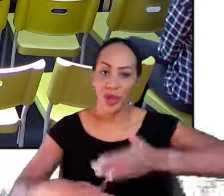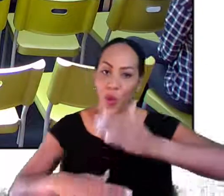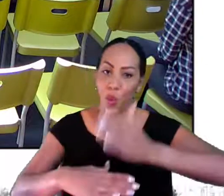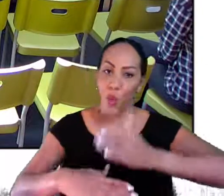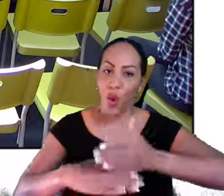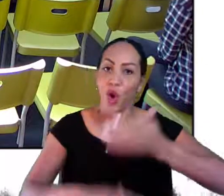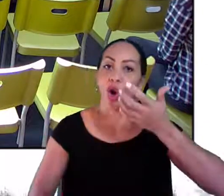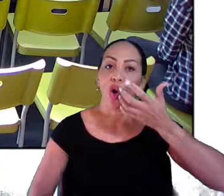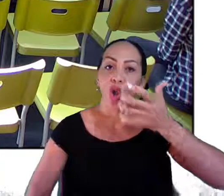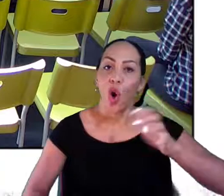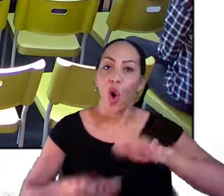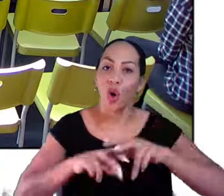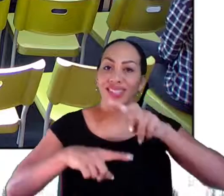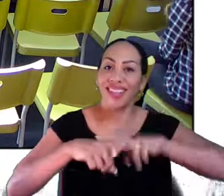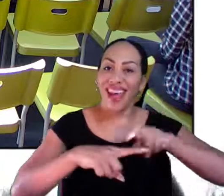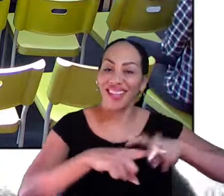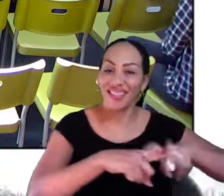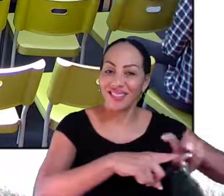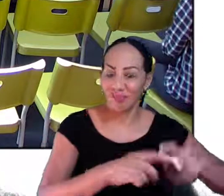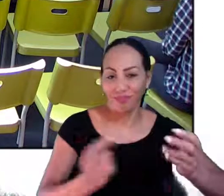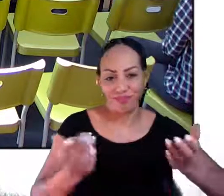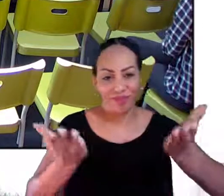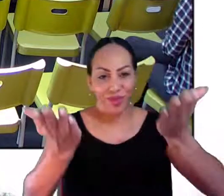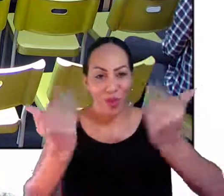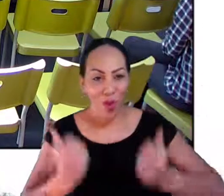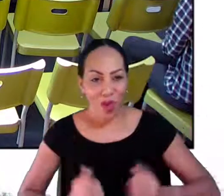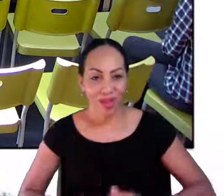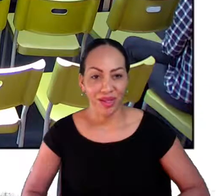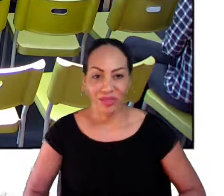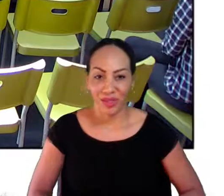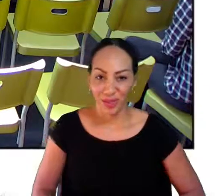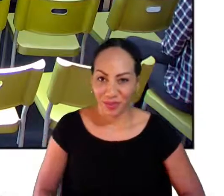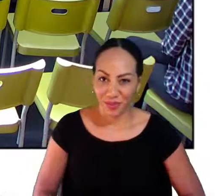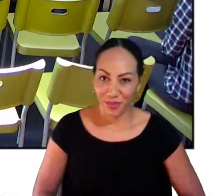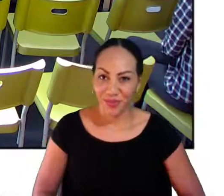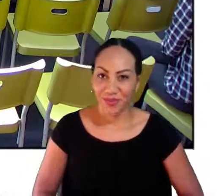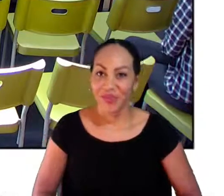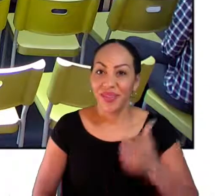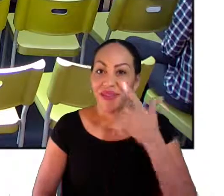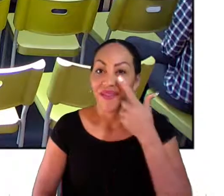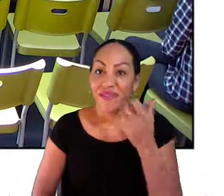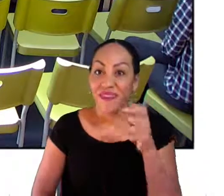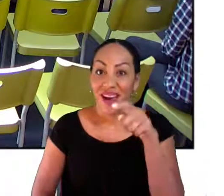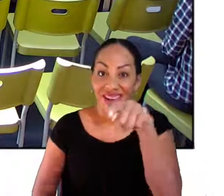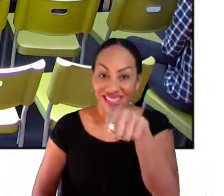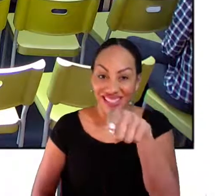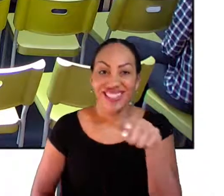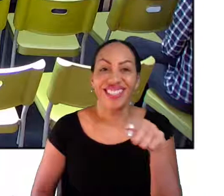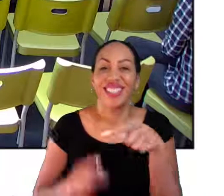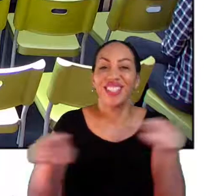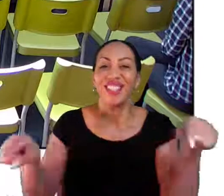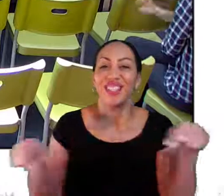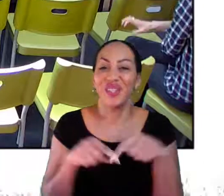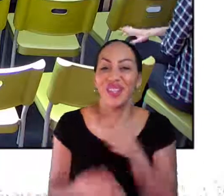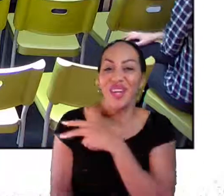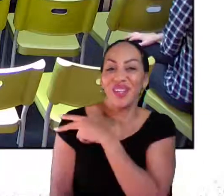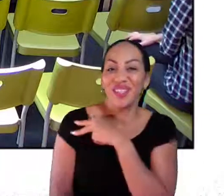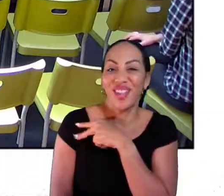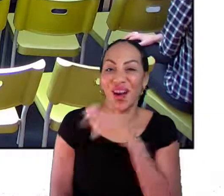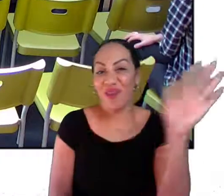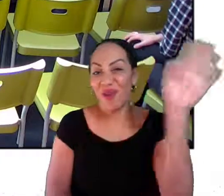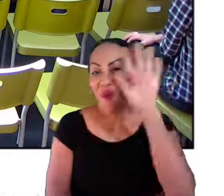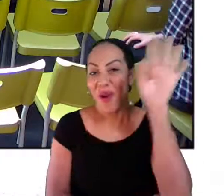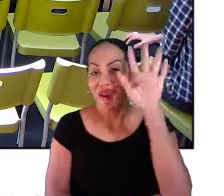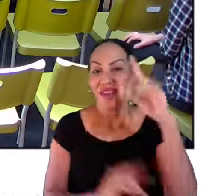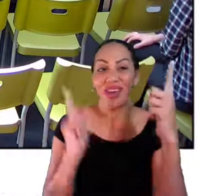you're very welcome to do so. Just find one of the studio team who are waving their hands, and we'll find a spot